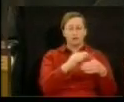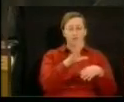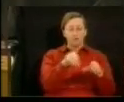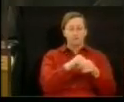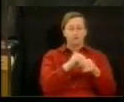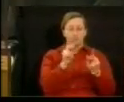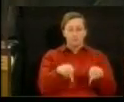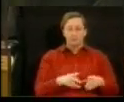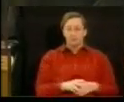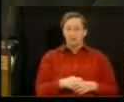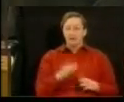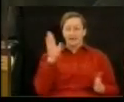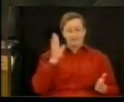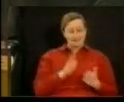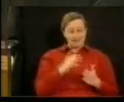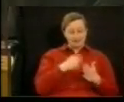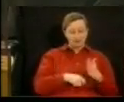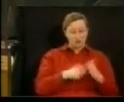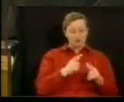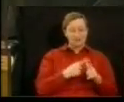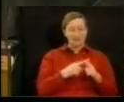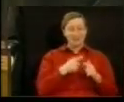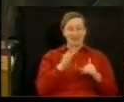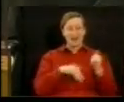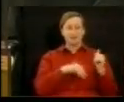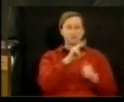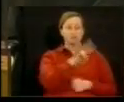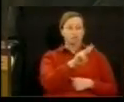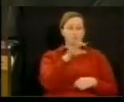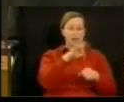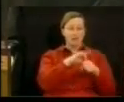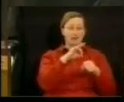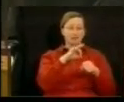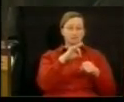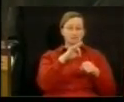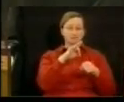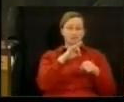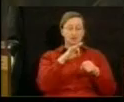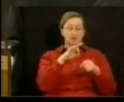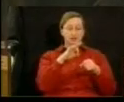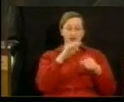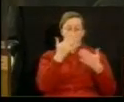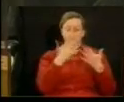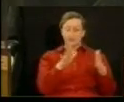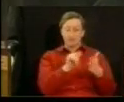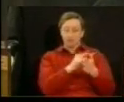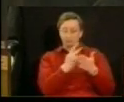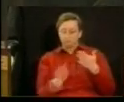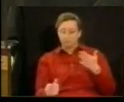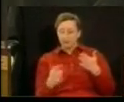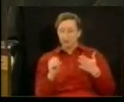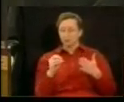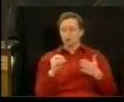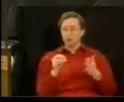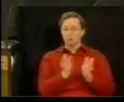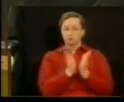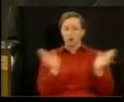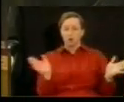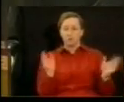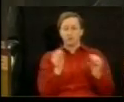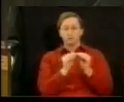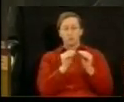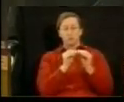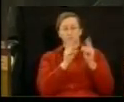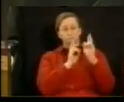significantly less cost than going through 2 election cycles, as we've already defeated anyhow, and it opens up the process. There's a little more respect for